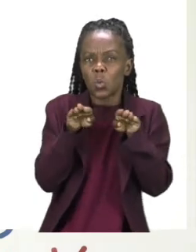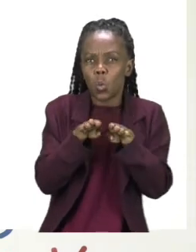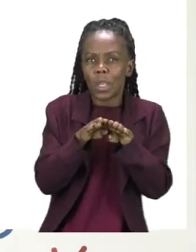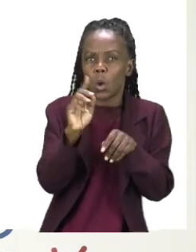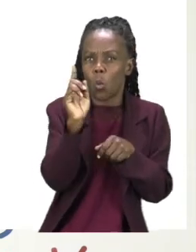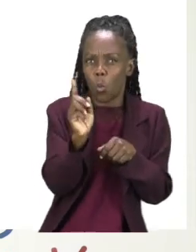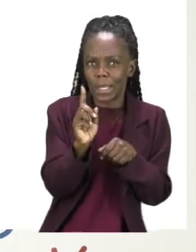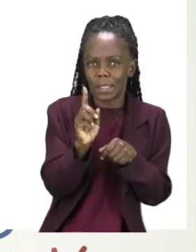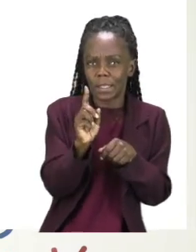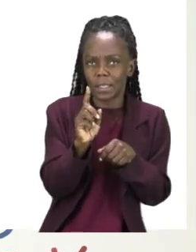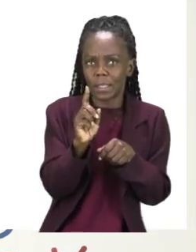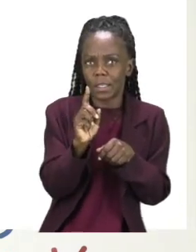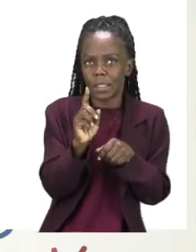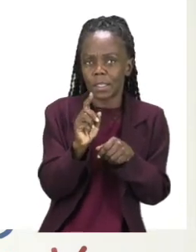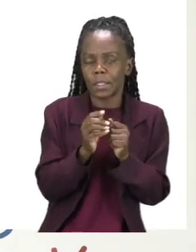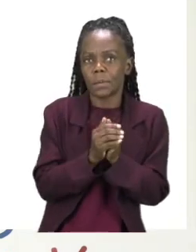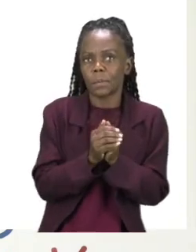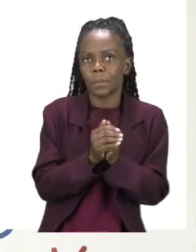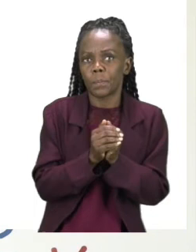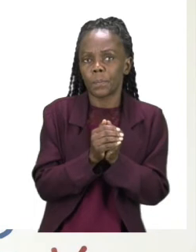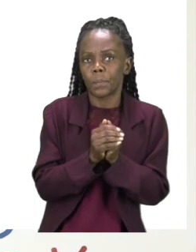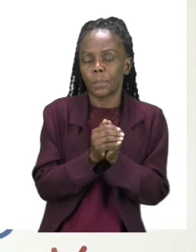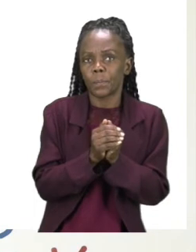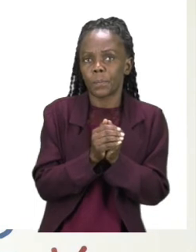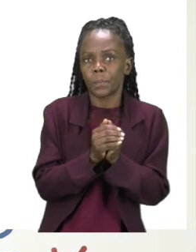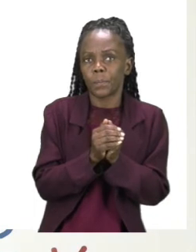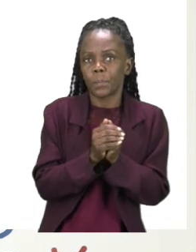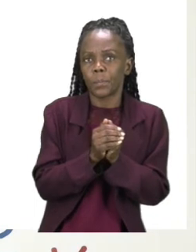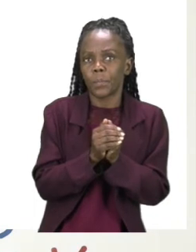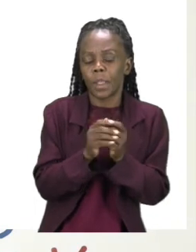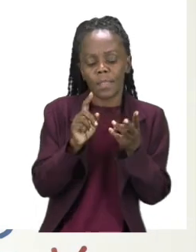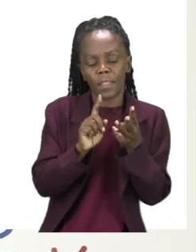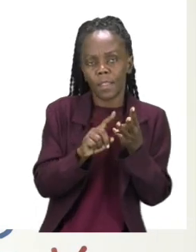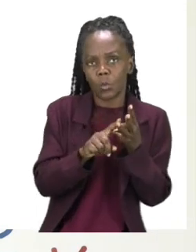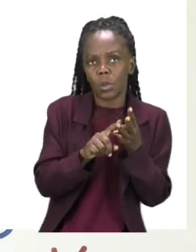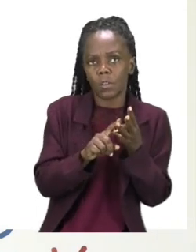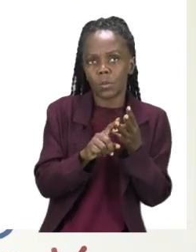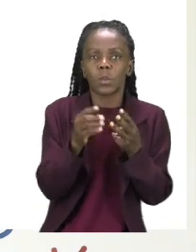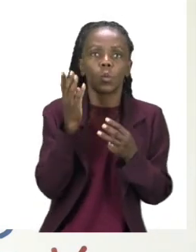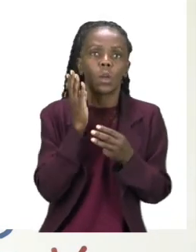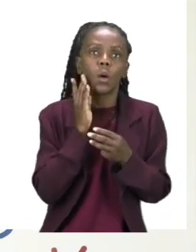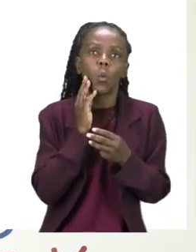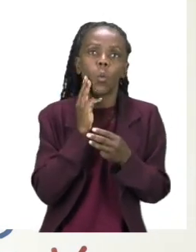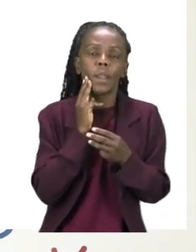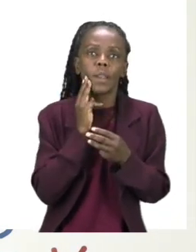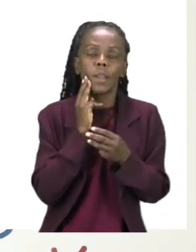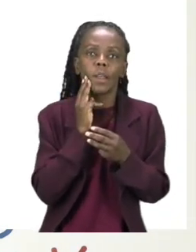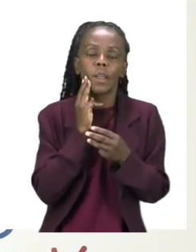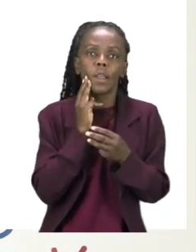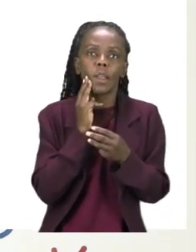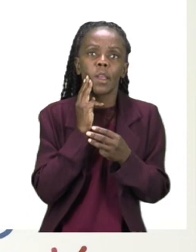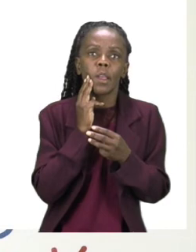what. And then when we ask when, we are asking about the